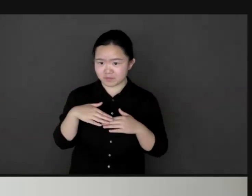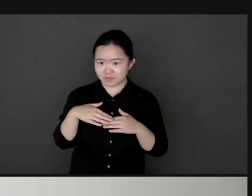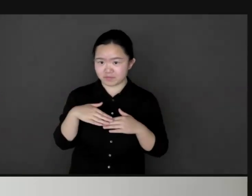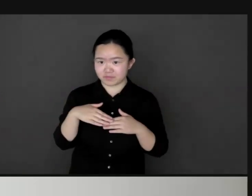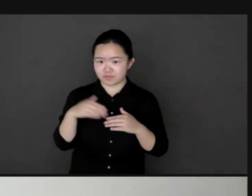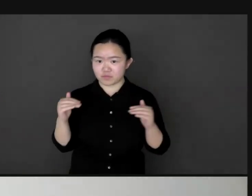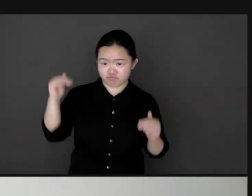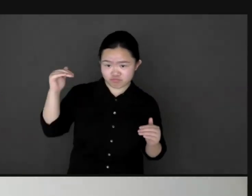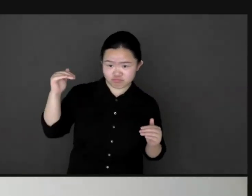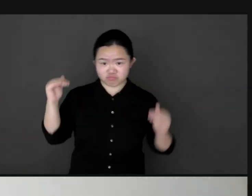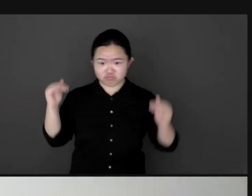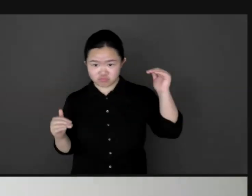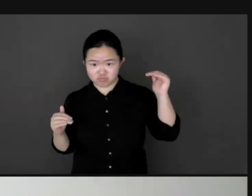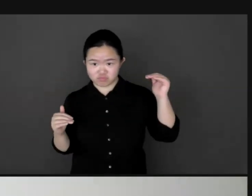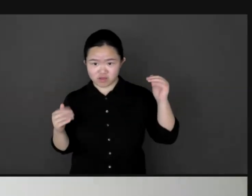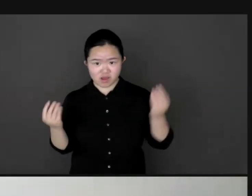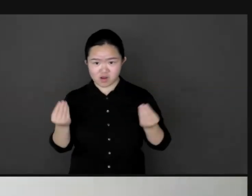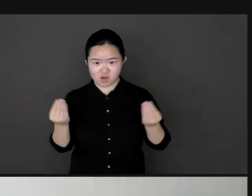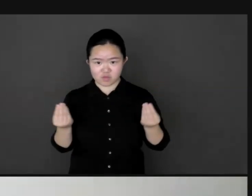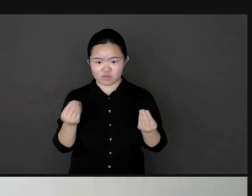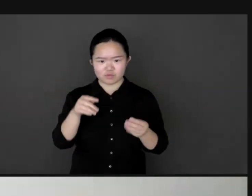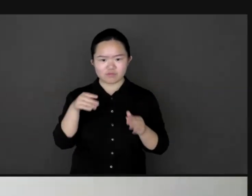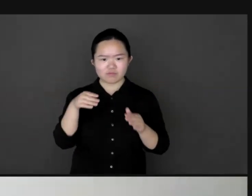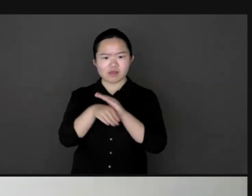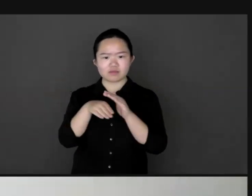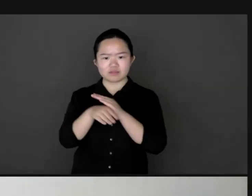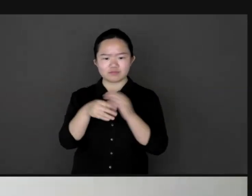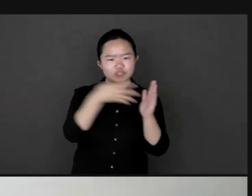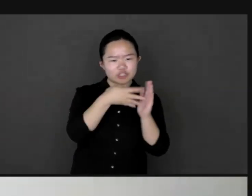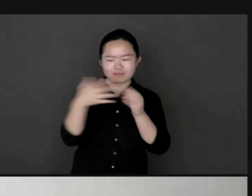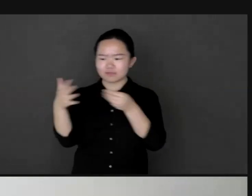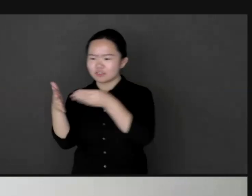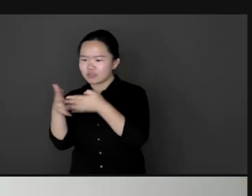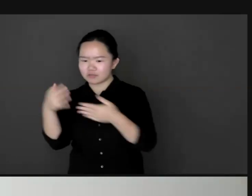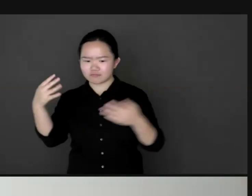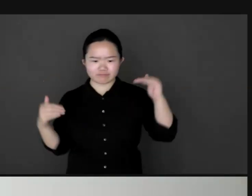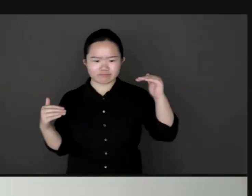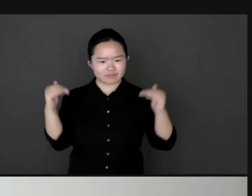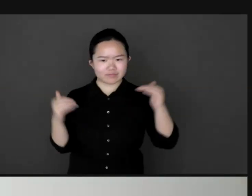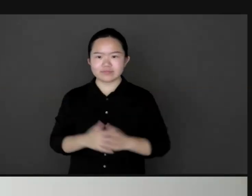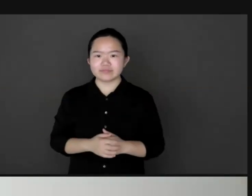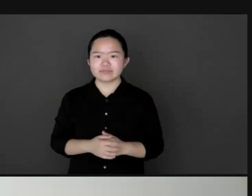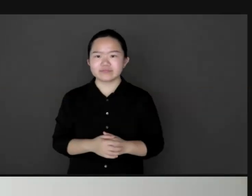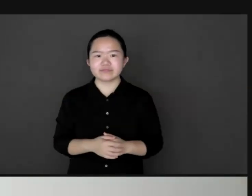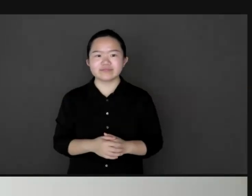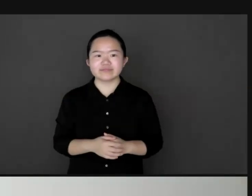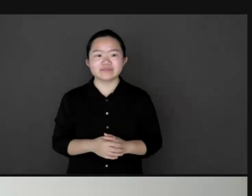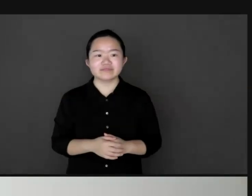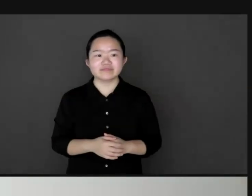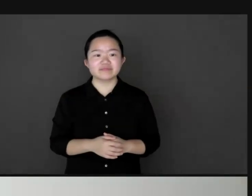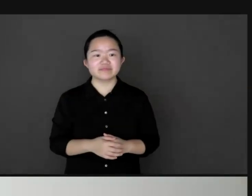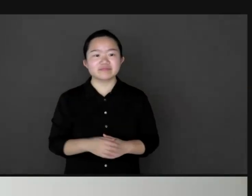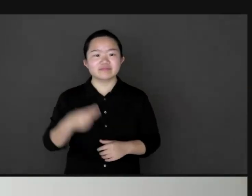Interesting case that we have seen in Estonia is that actually many apps are going to more mirror